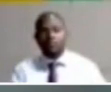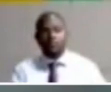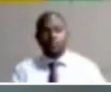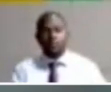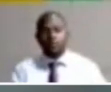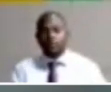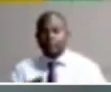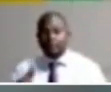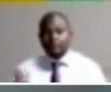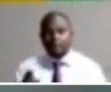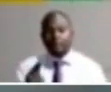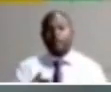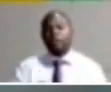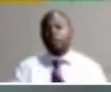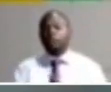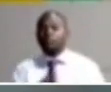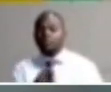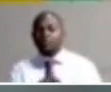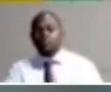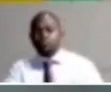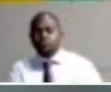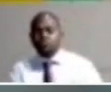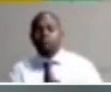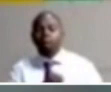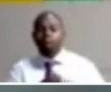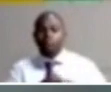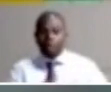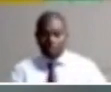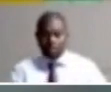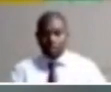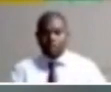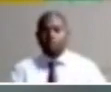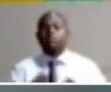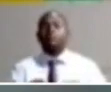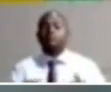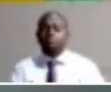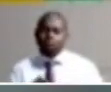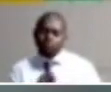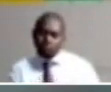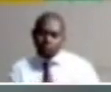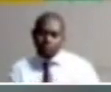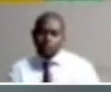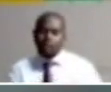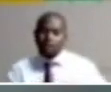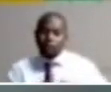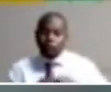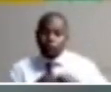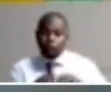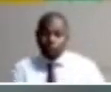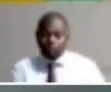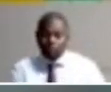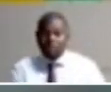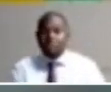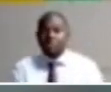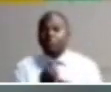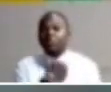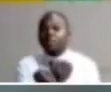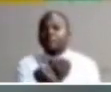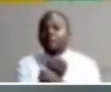The second characteristic of this virus is that those that are infected, even when they